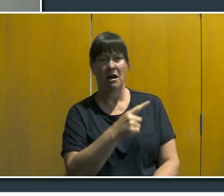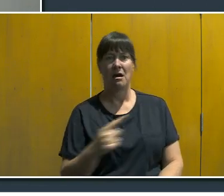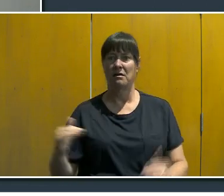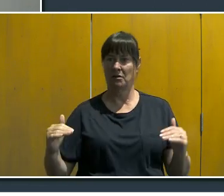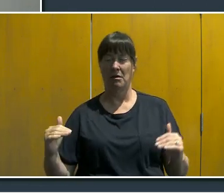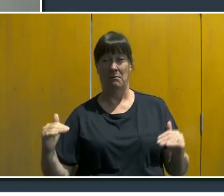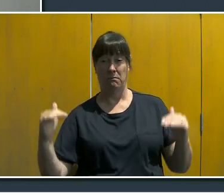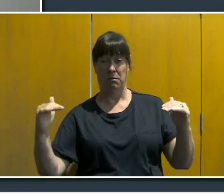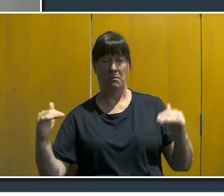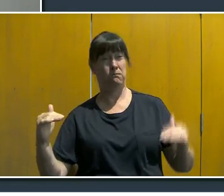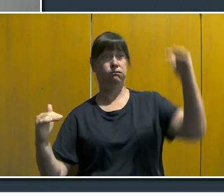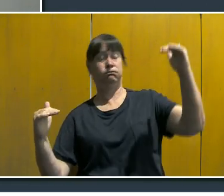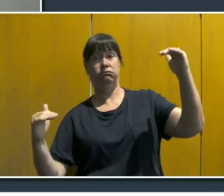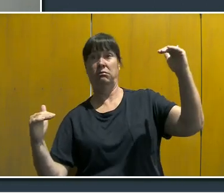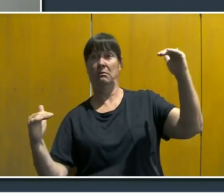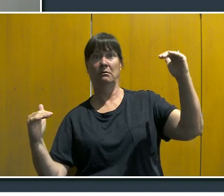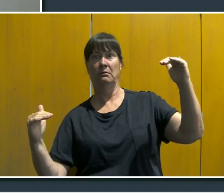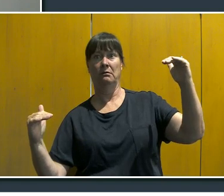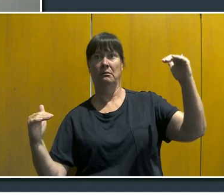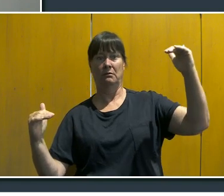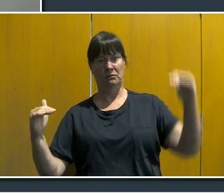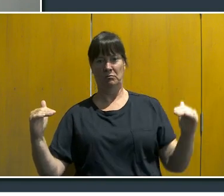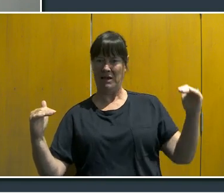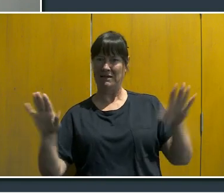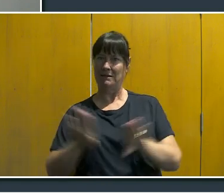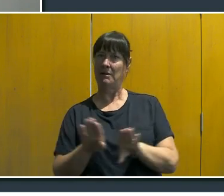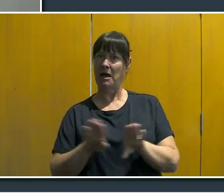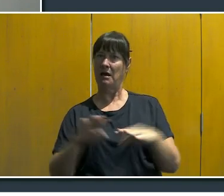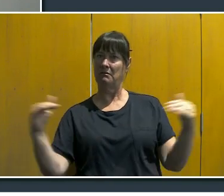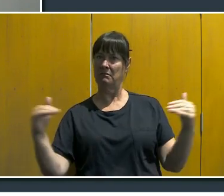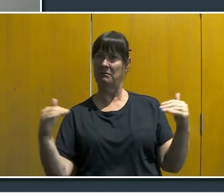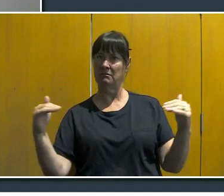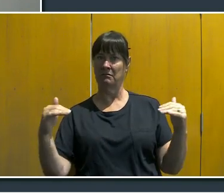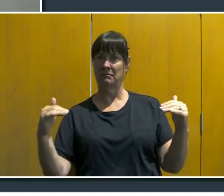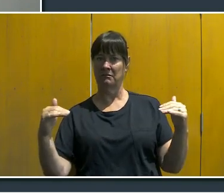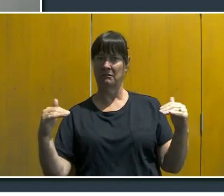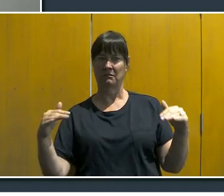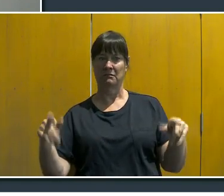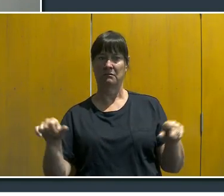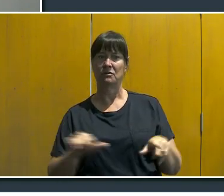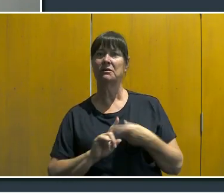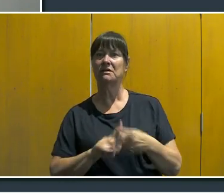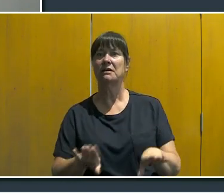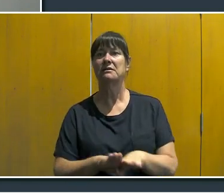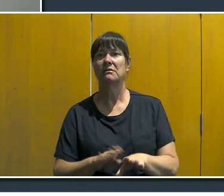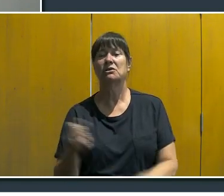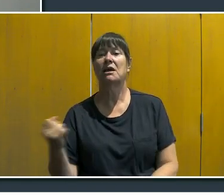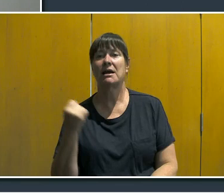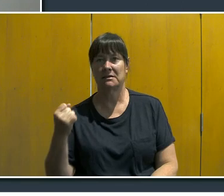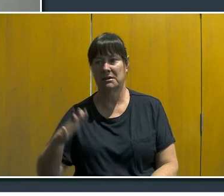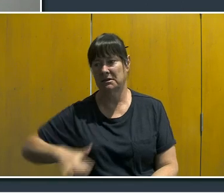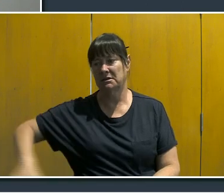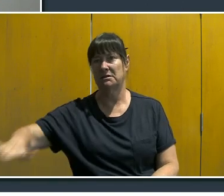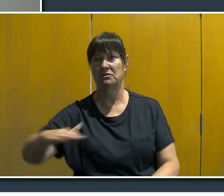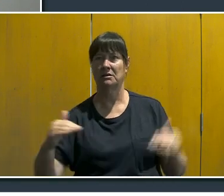hike. We should stay in line with the Hastings district.